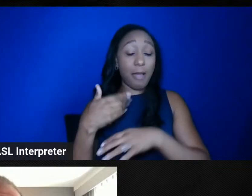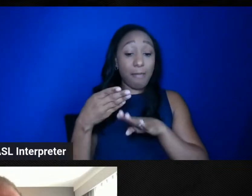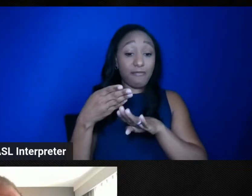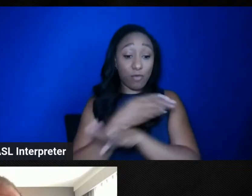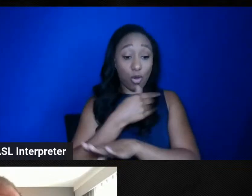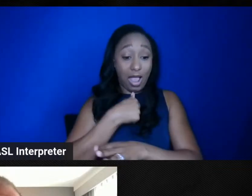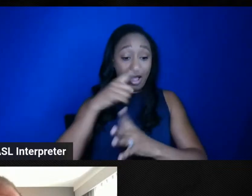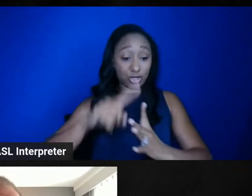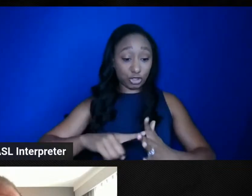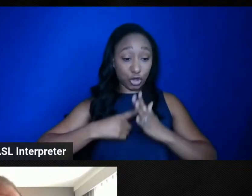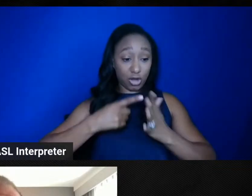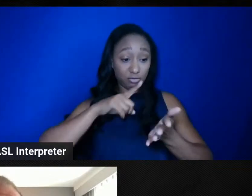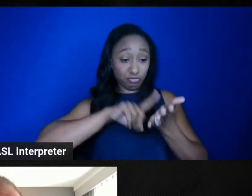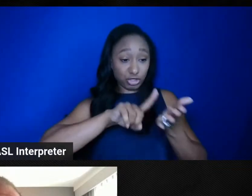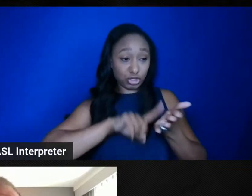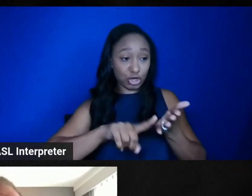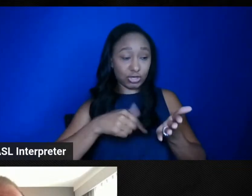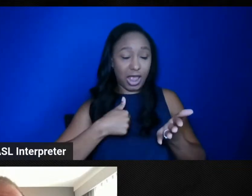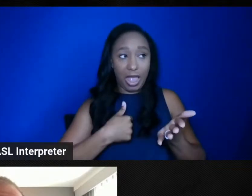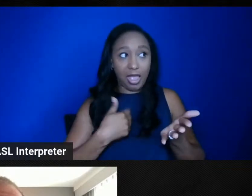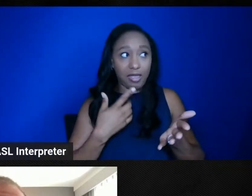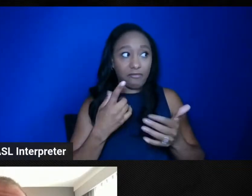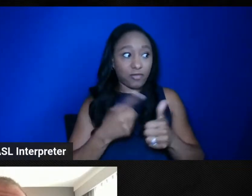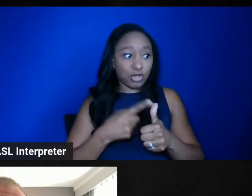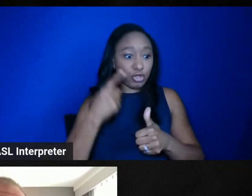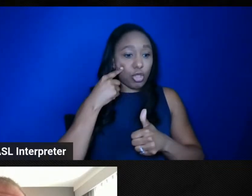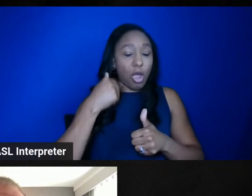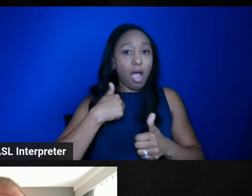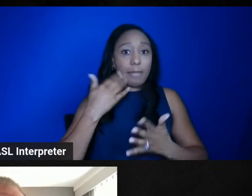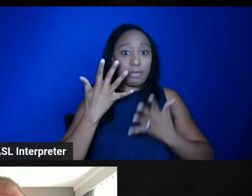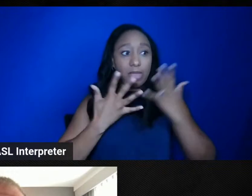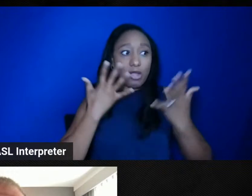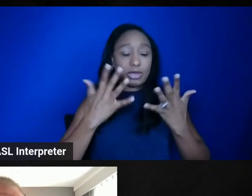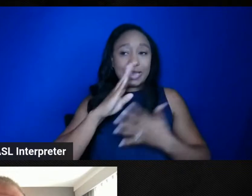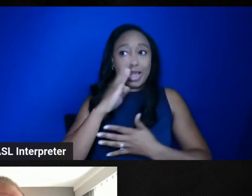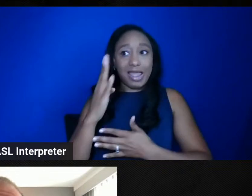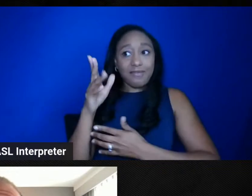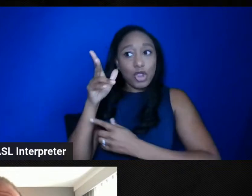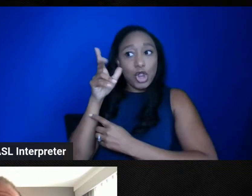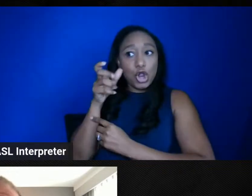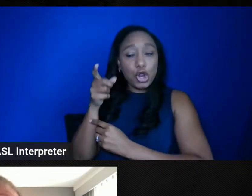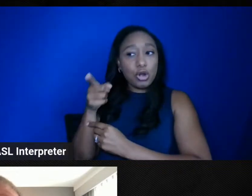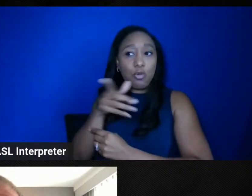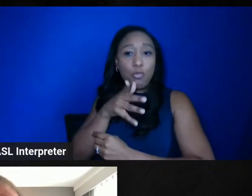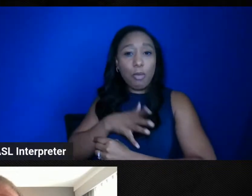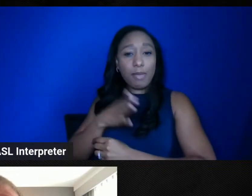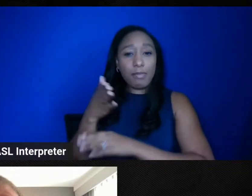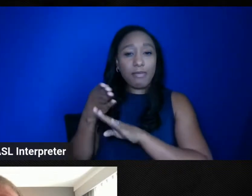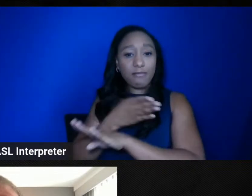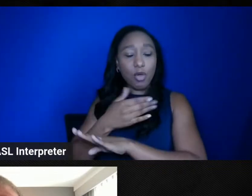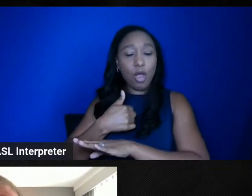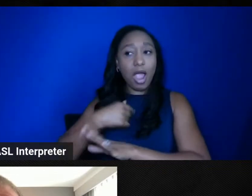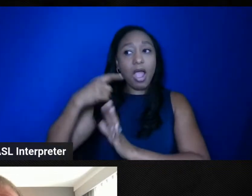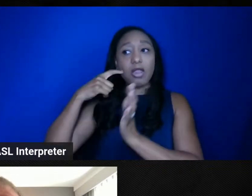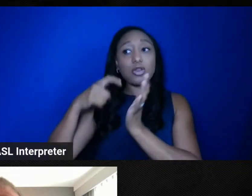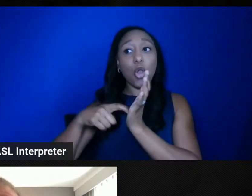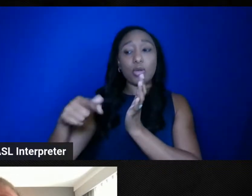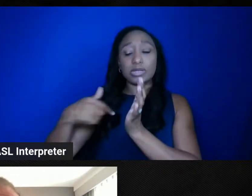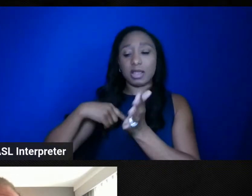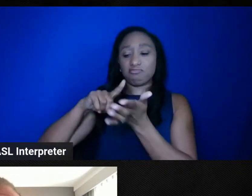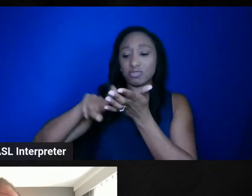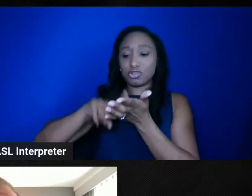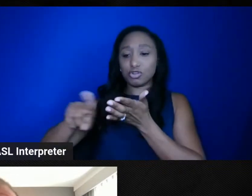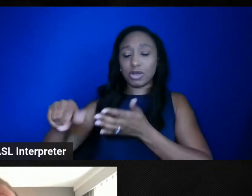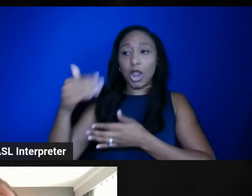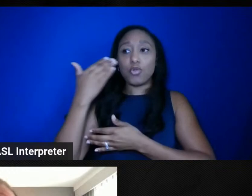was embarrassed that I'd never heard of her. So I began digging into her life. I realized who she was when she was alive.